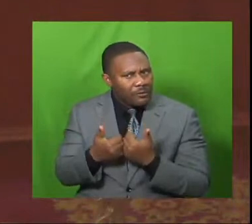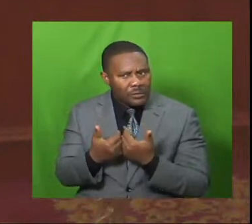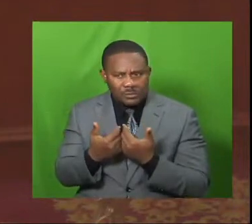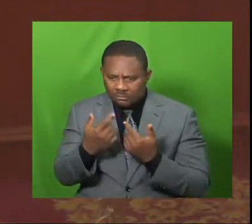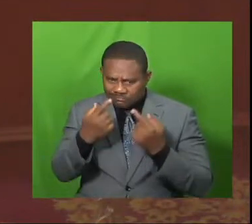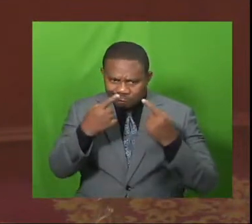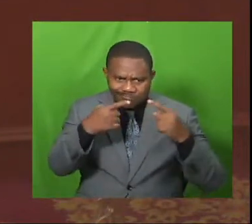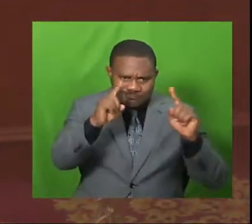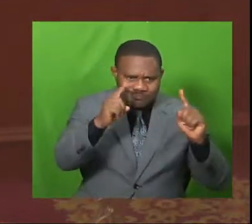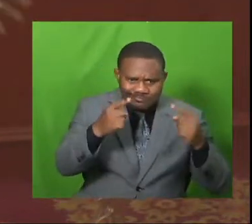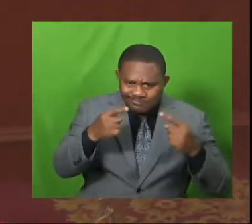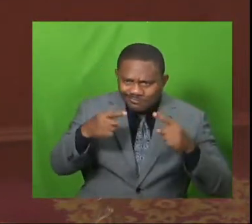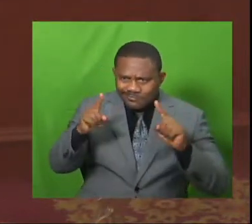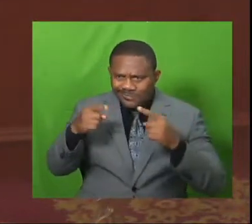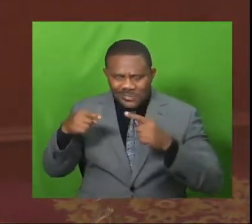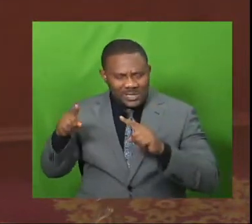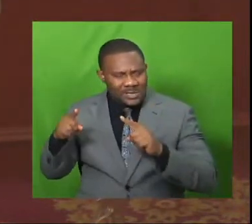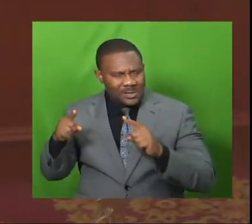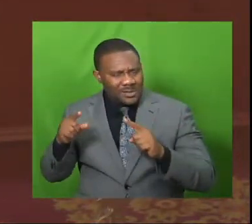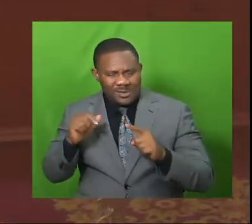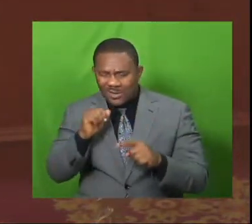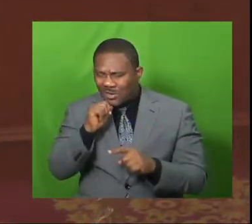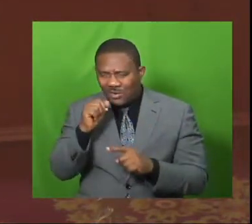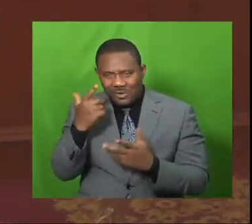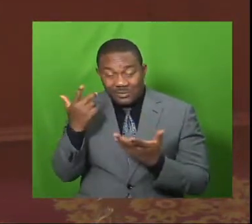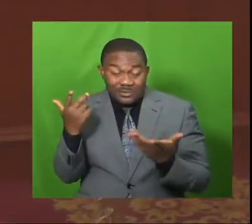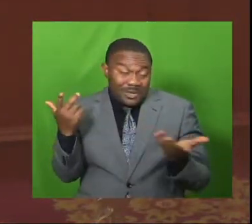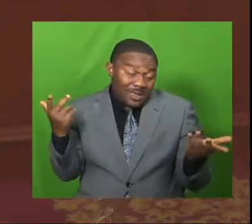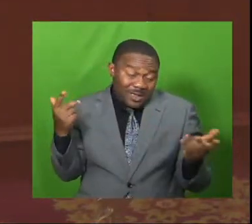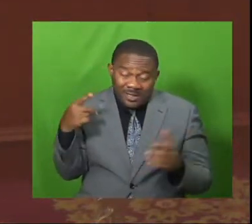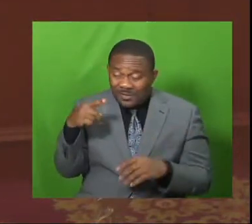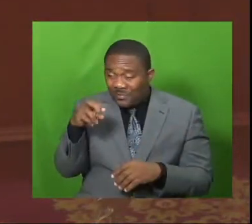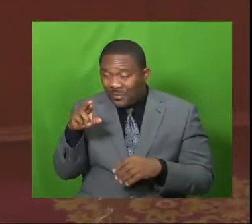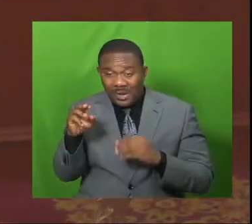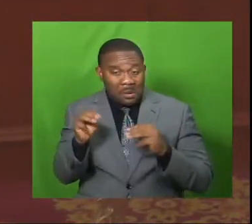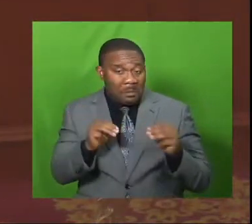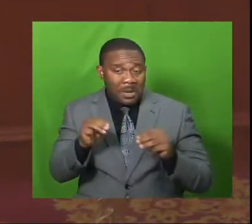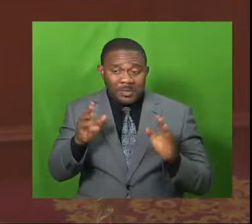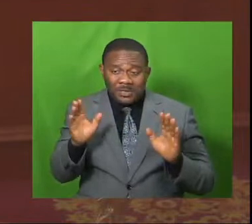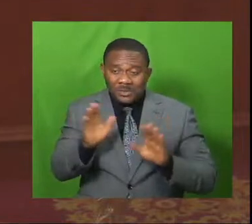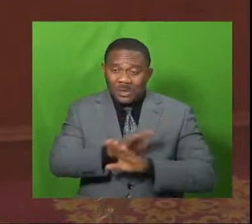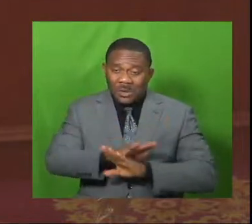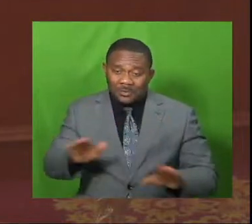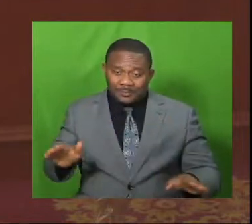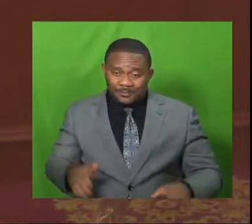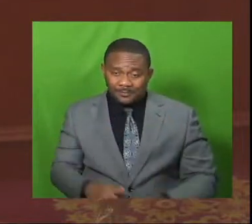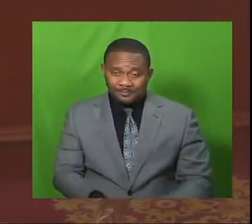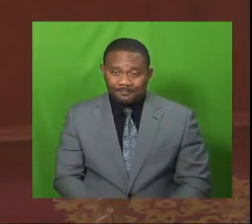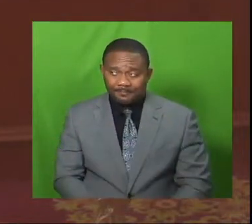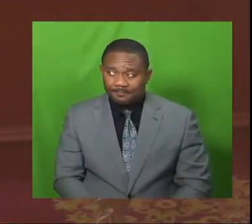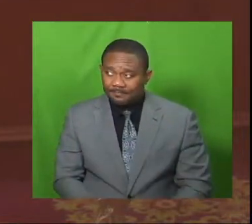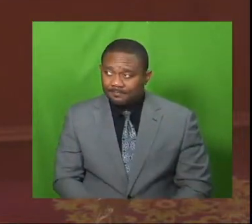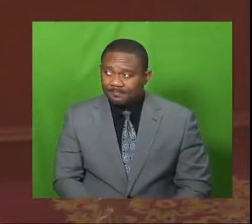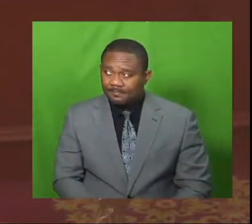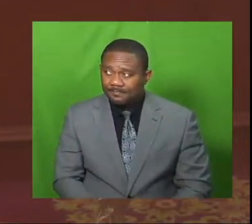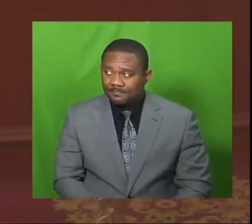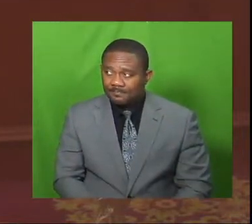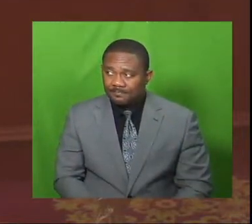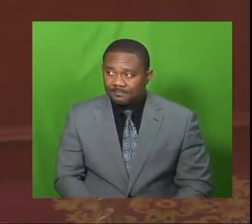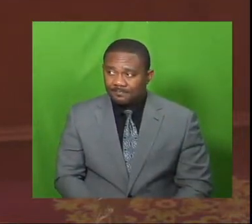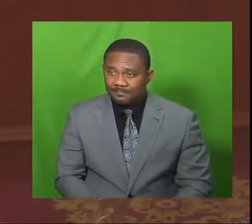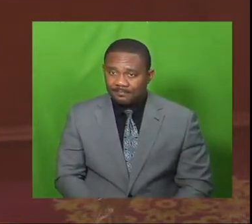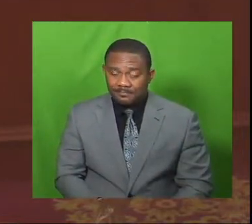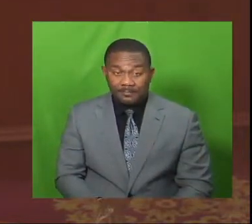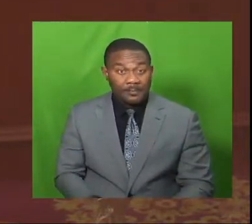achievement and not populism and PR management of an economy. Mr. Speaker, as we speak today, we have a